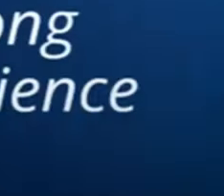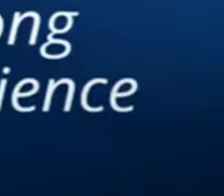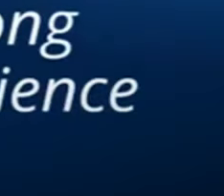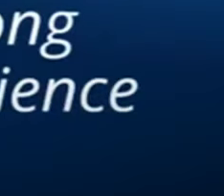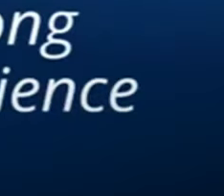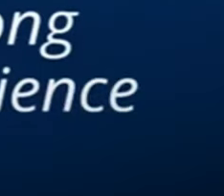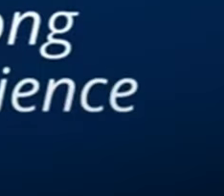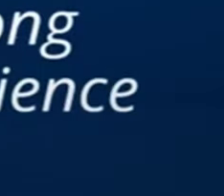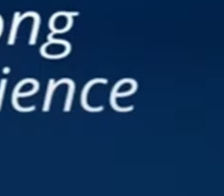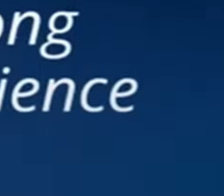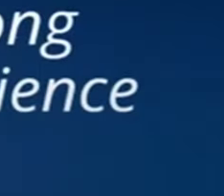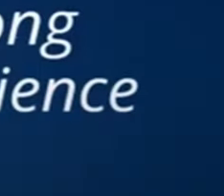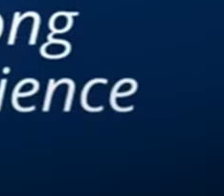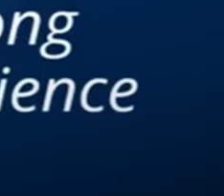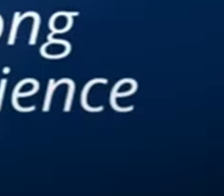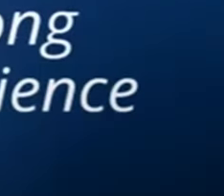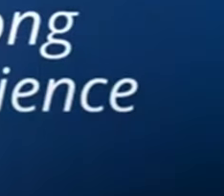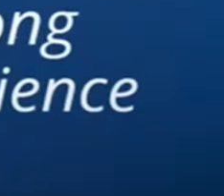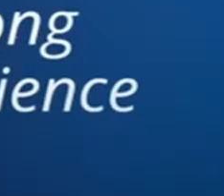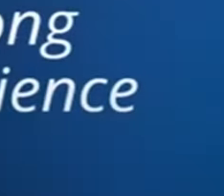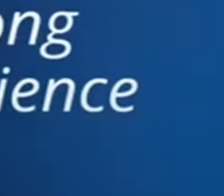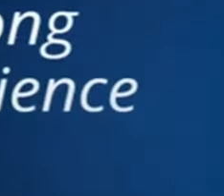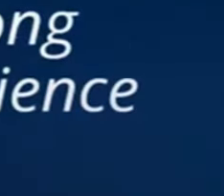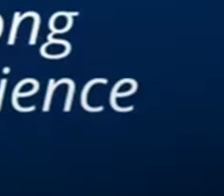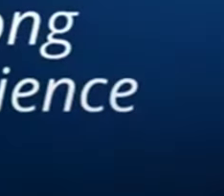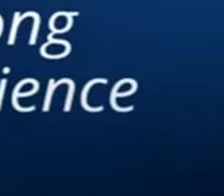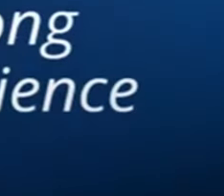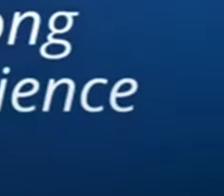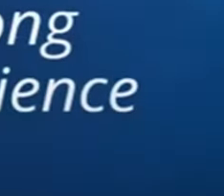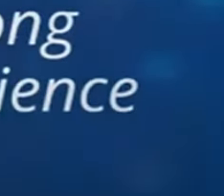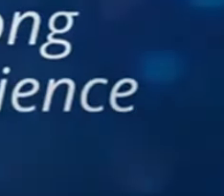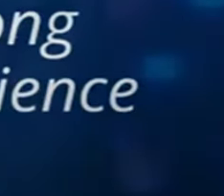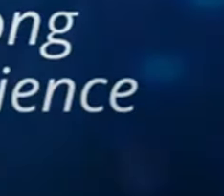they have at a time. And as